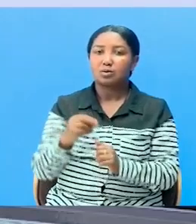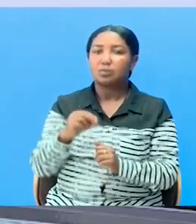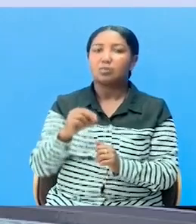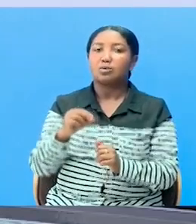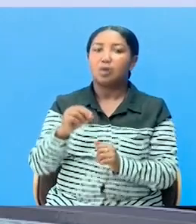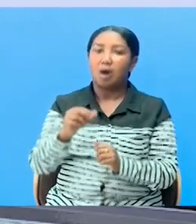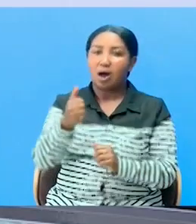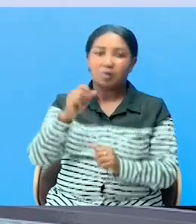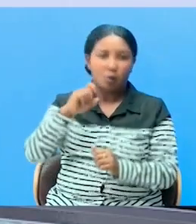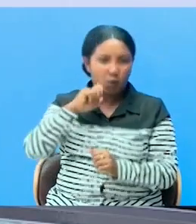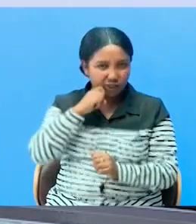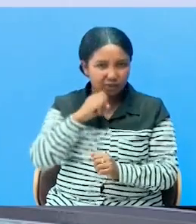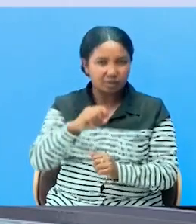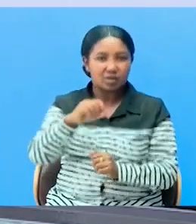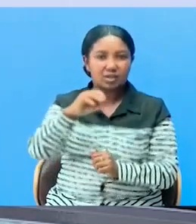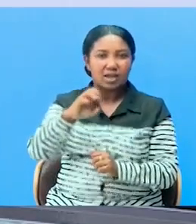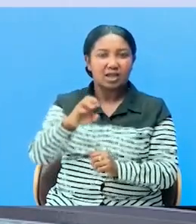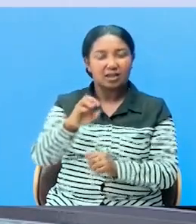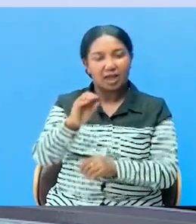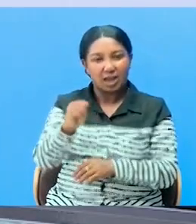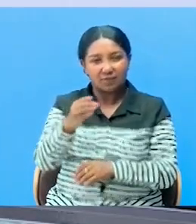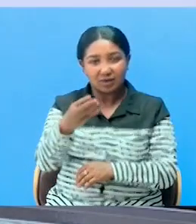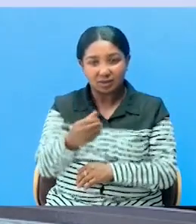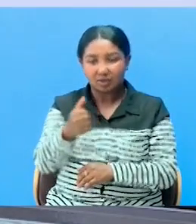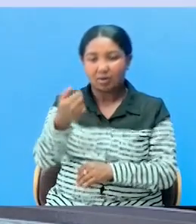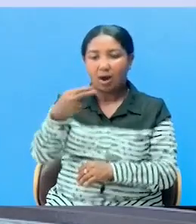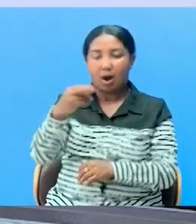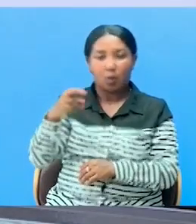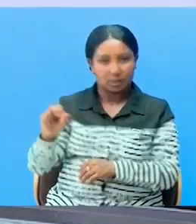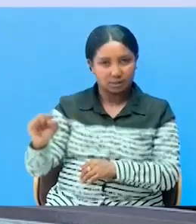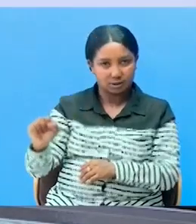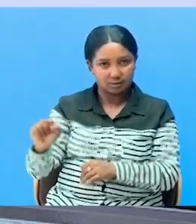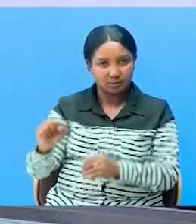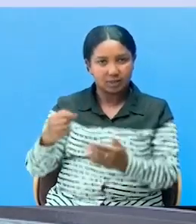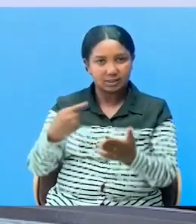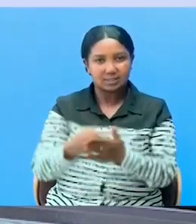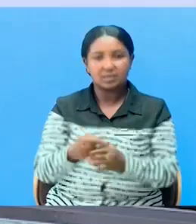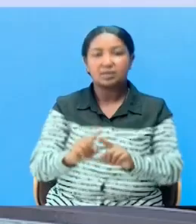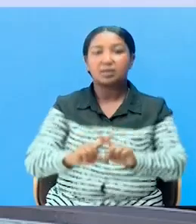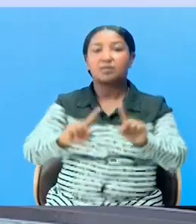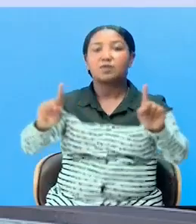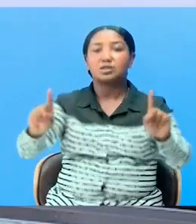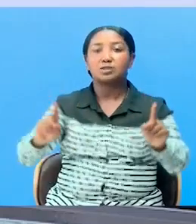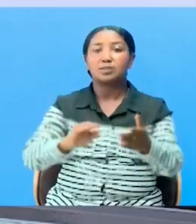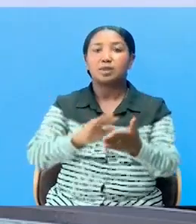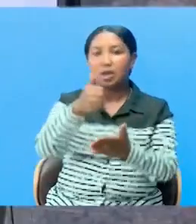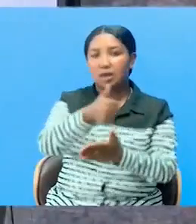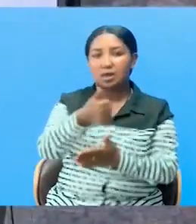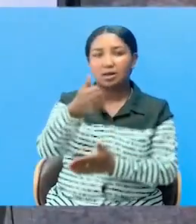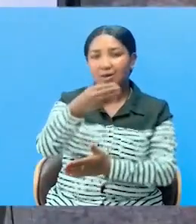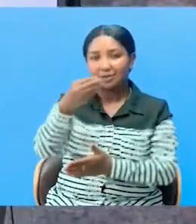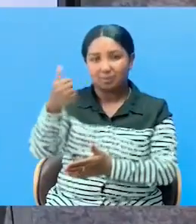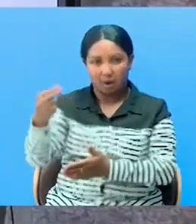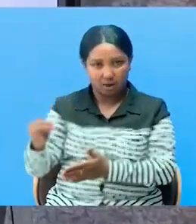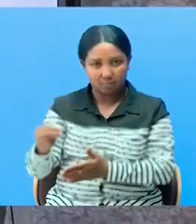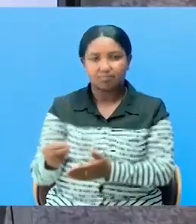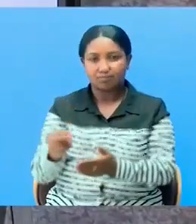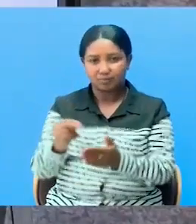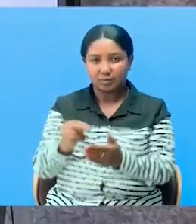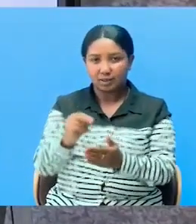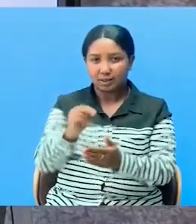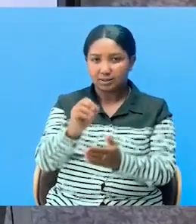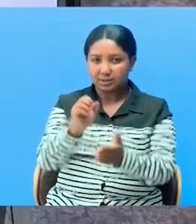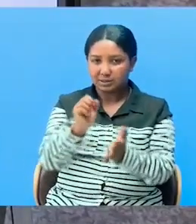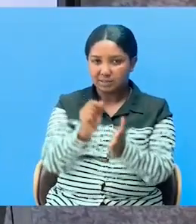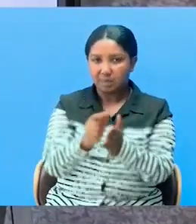orange, elephant, and owl. So this is the difference between A and an. Let me give